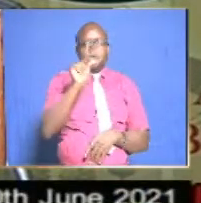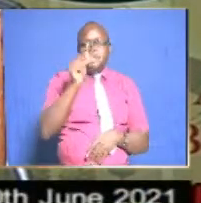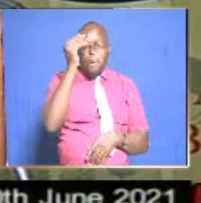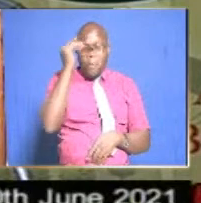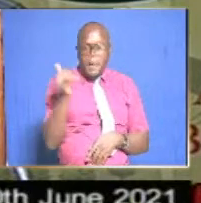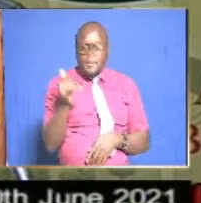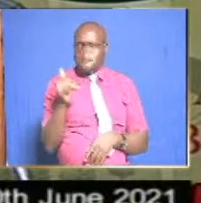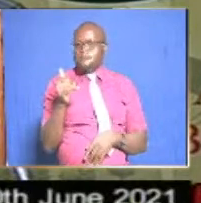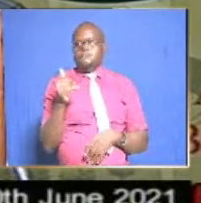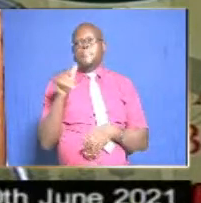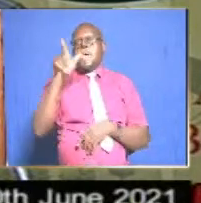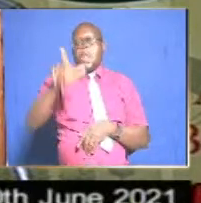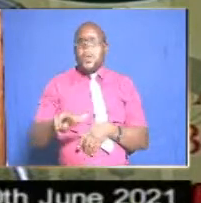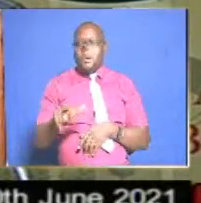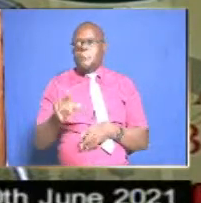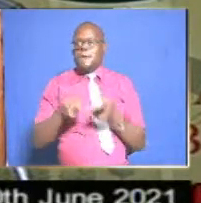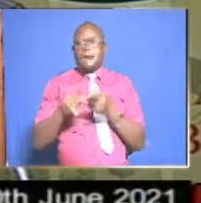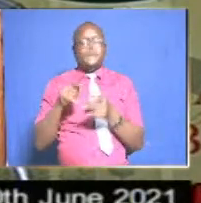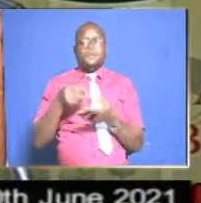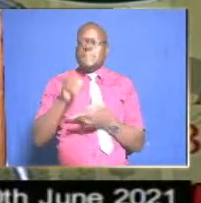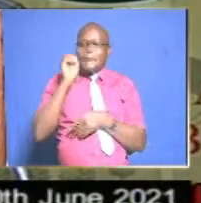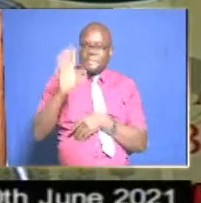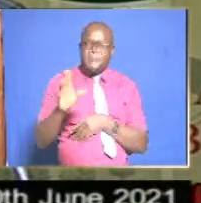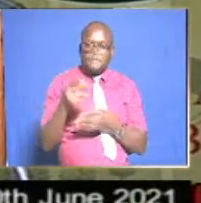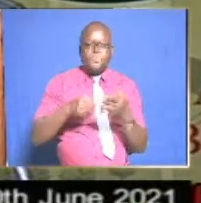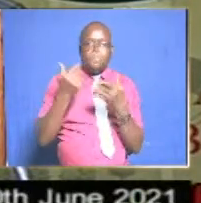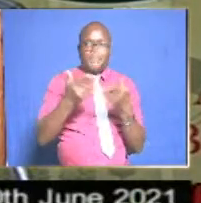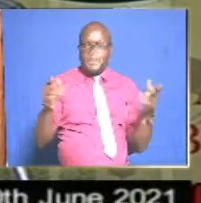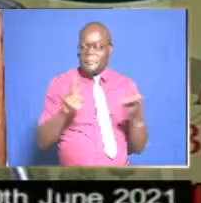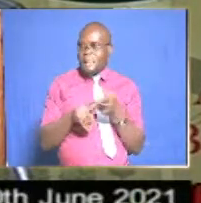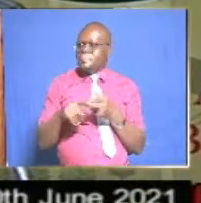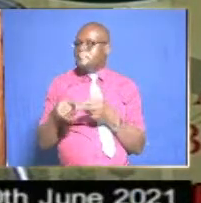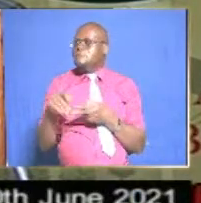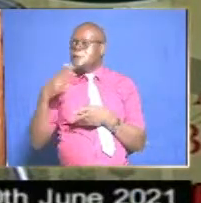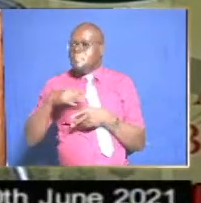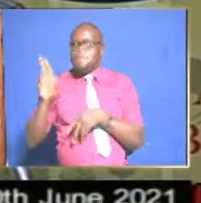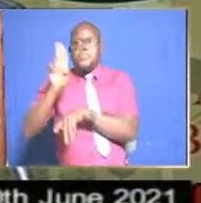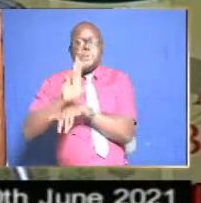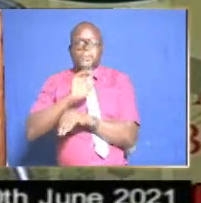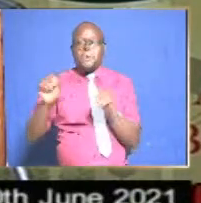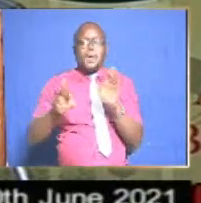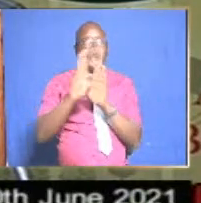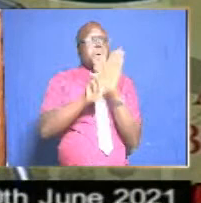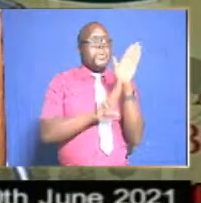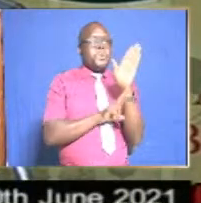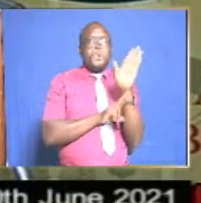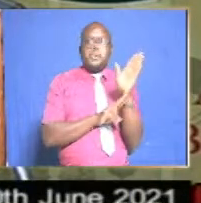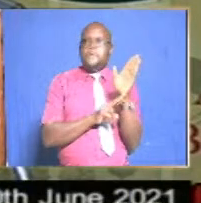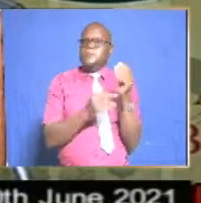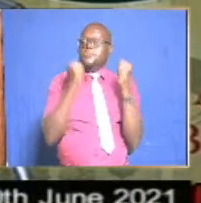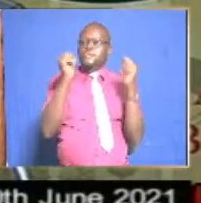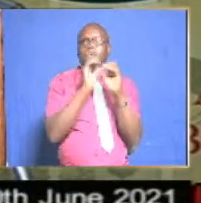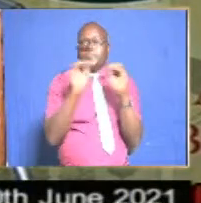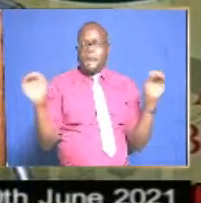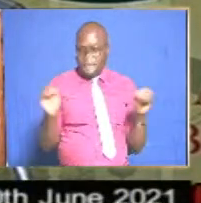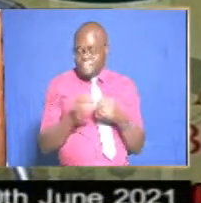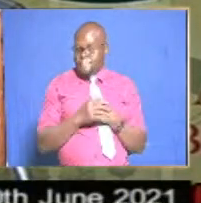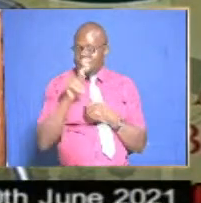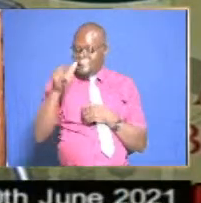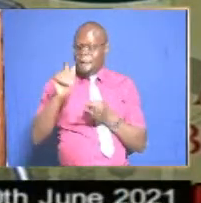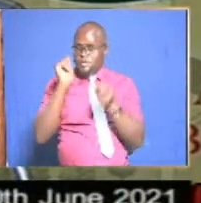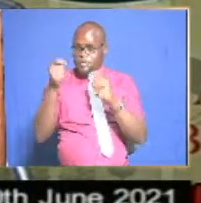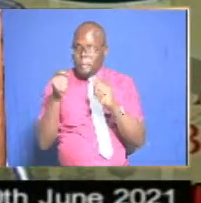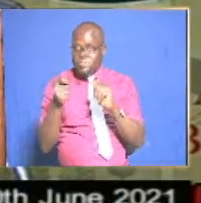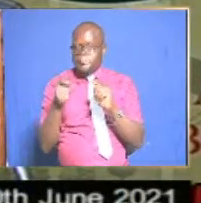productivity, high input cost, low levels of value addition, and weak regulatory and institutional framework. Under the ongoing reforms